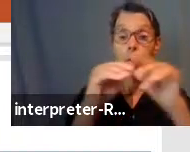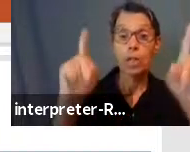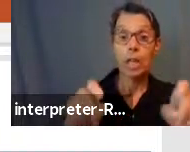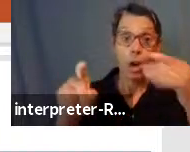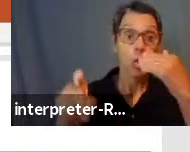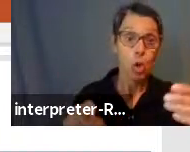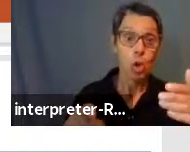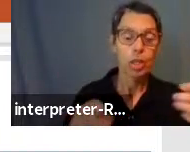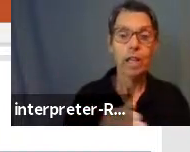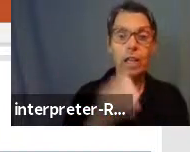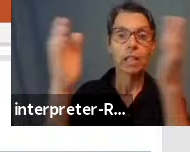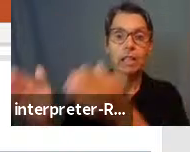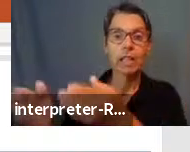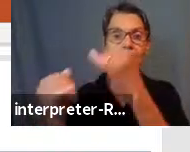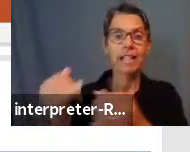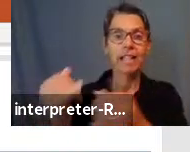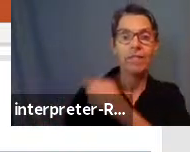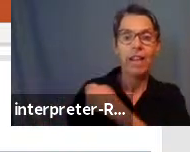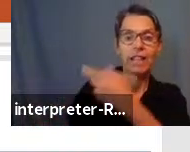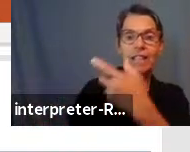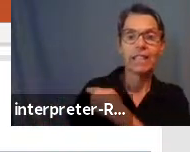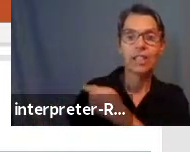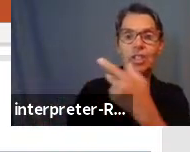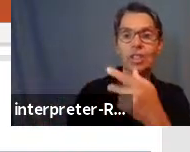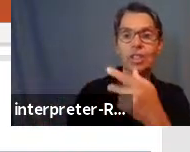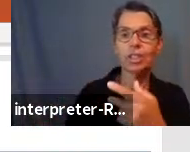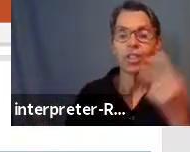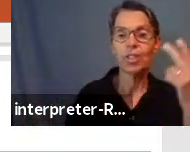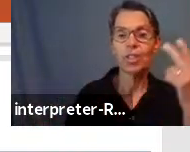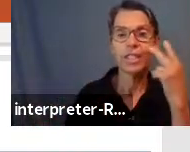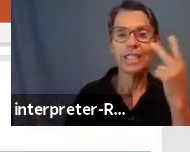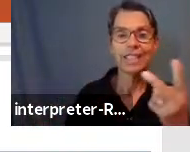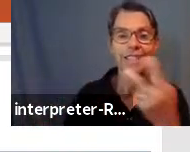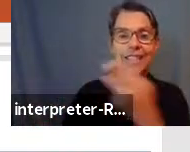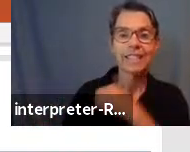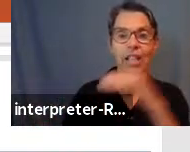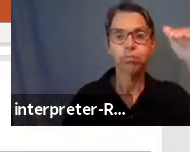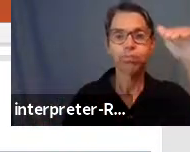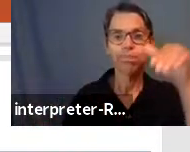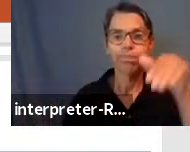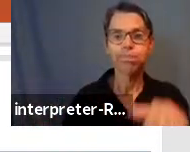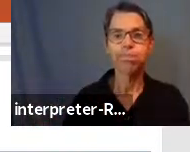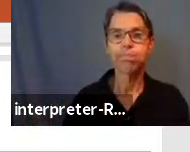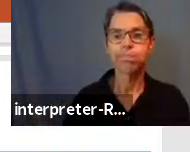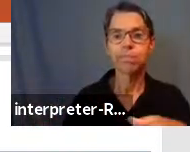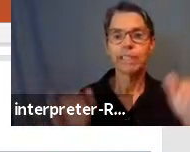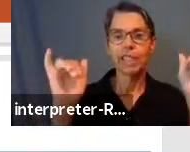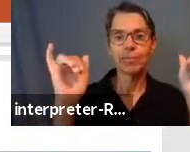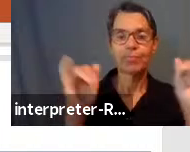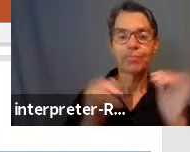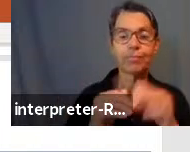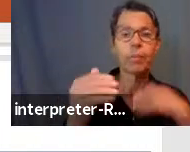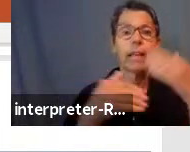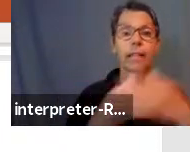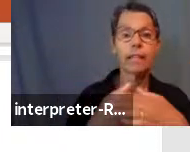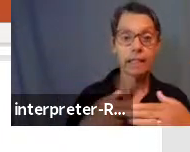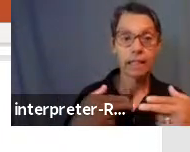And finally, vaccinations, which you see continue to slump. Next slide, please.